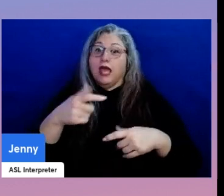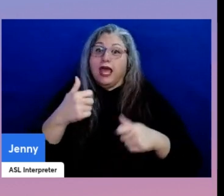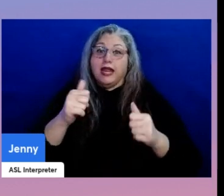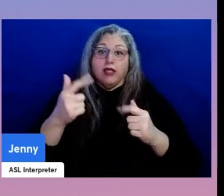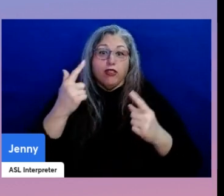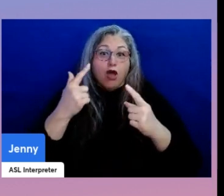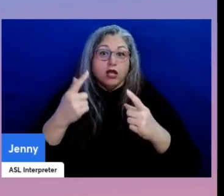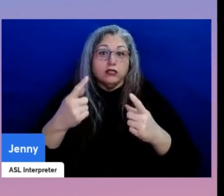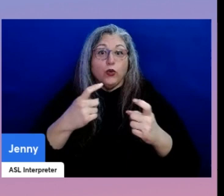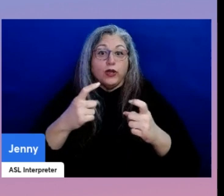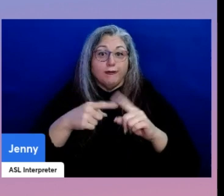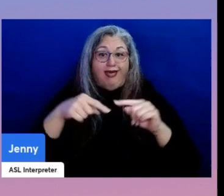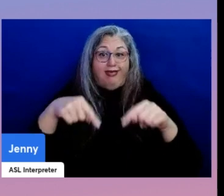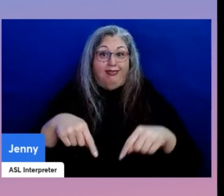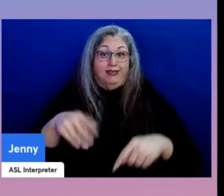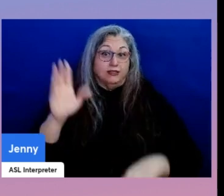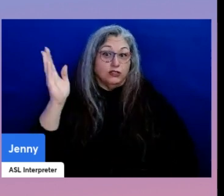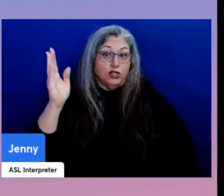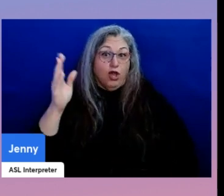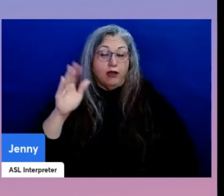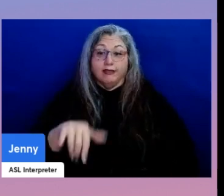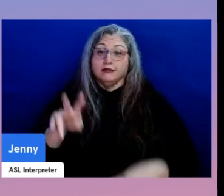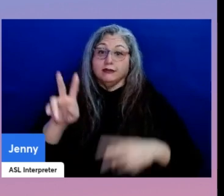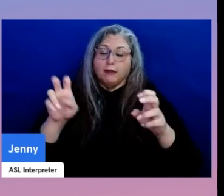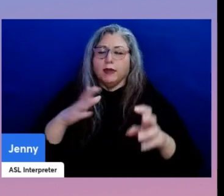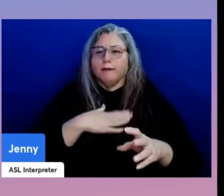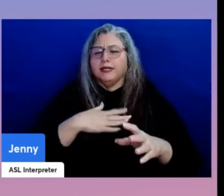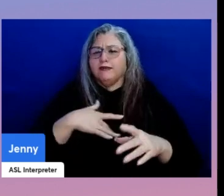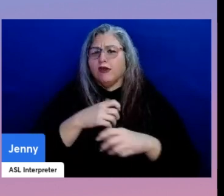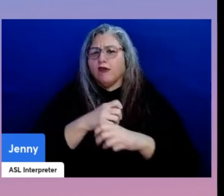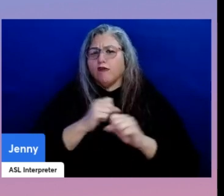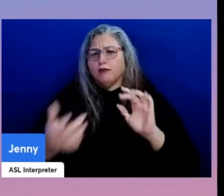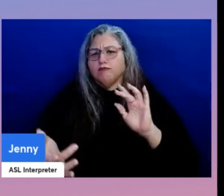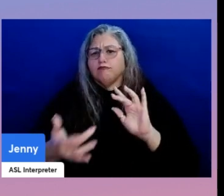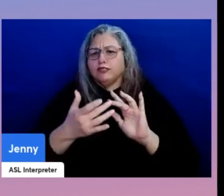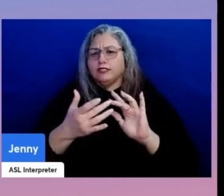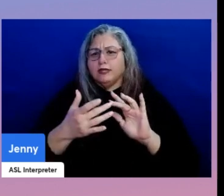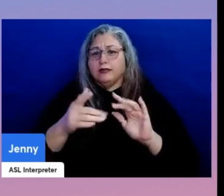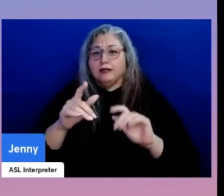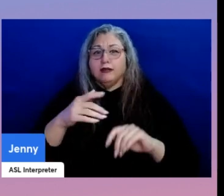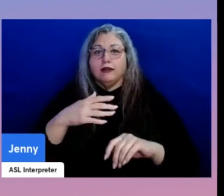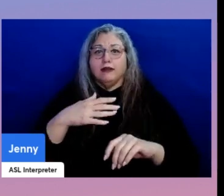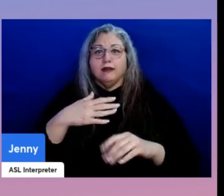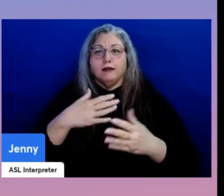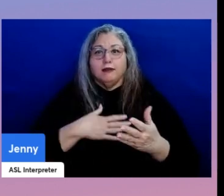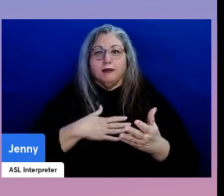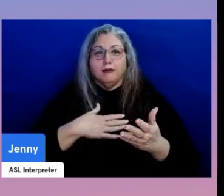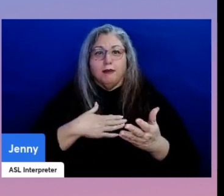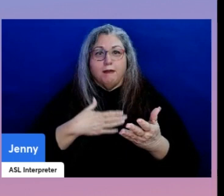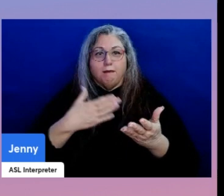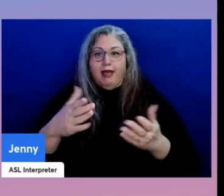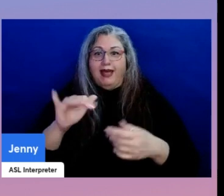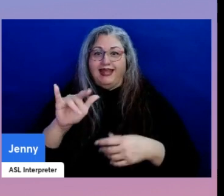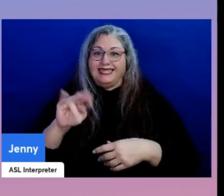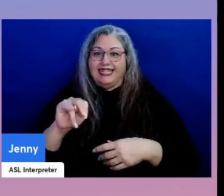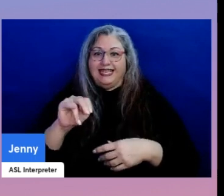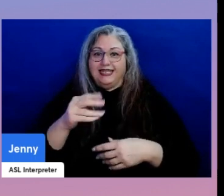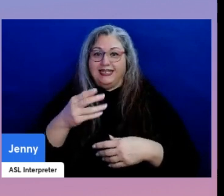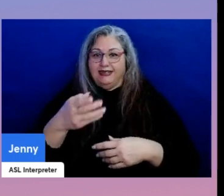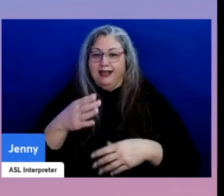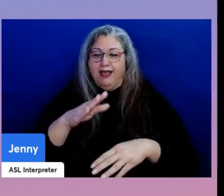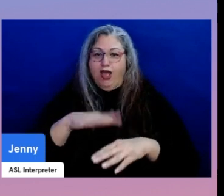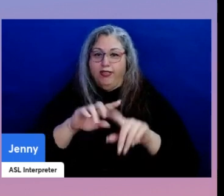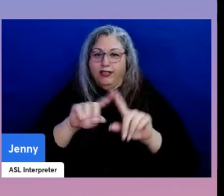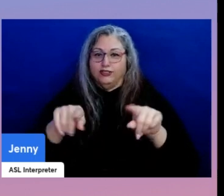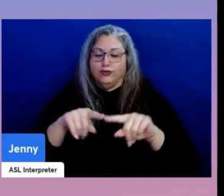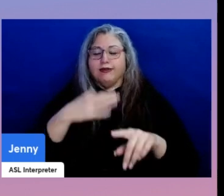on this talk or topic, please feel free to reach out. My LinkedIn handle is on the screen. Once again, thank you for your